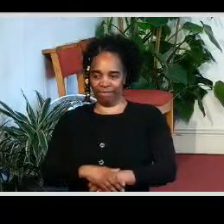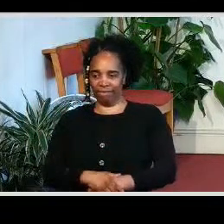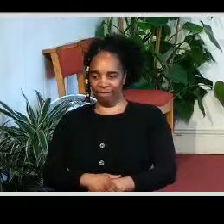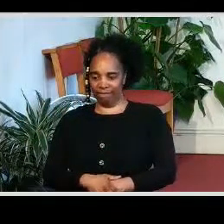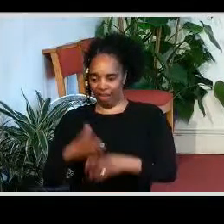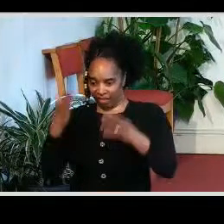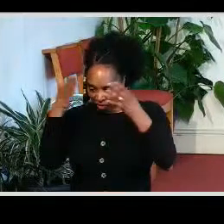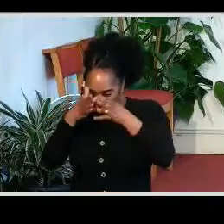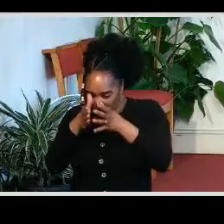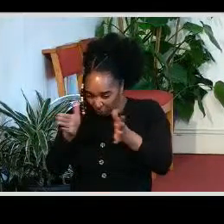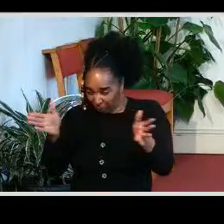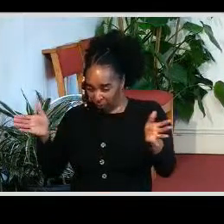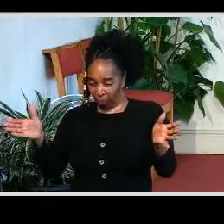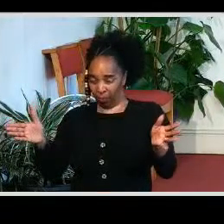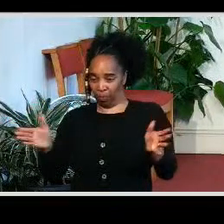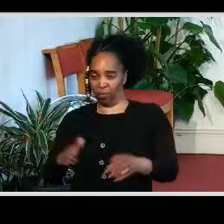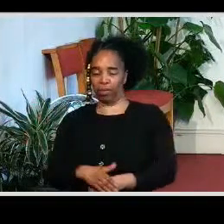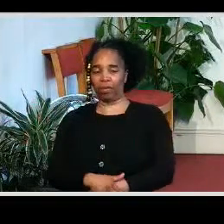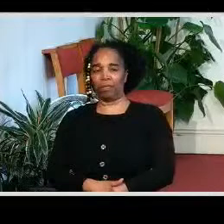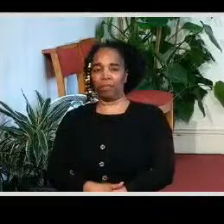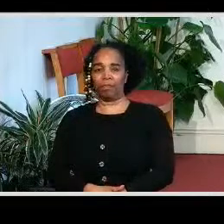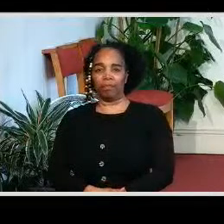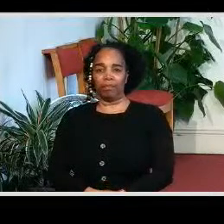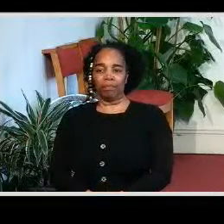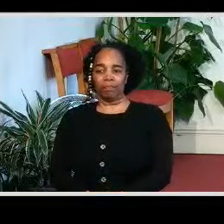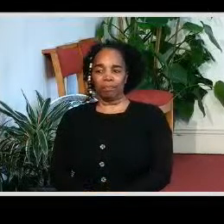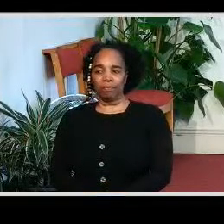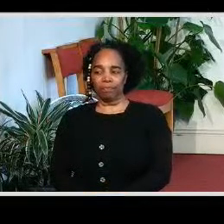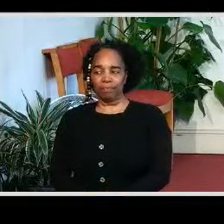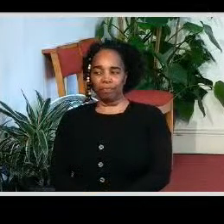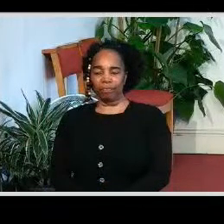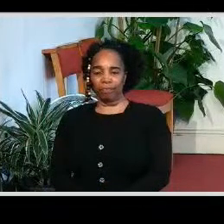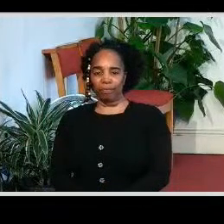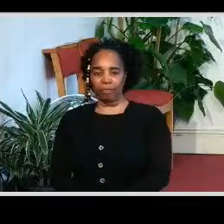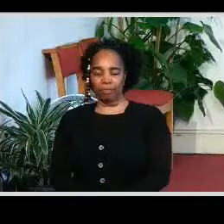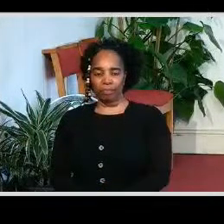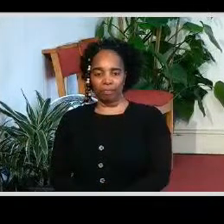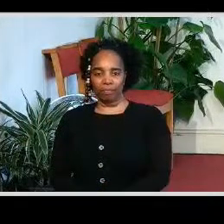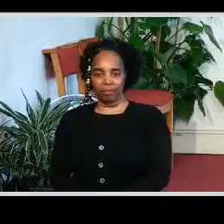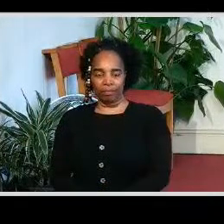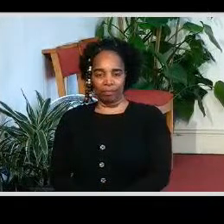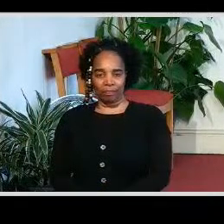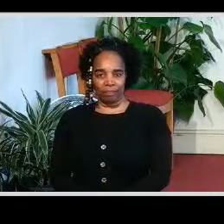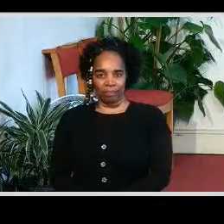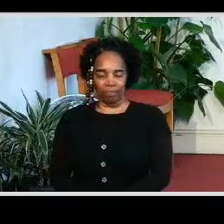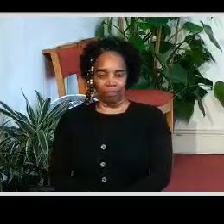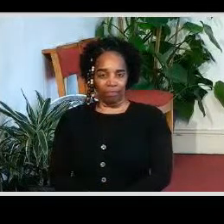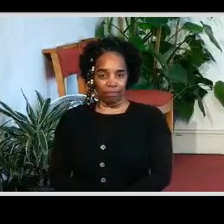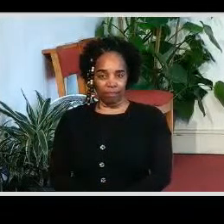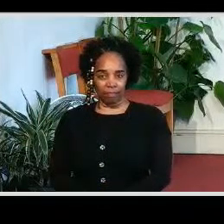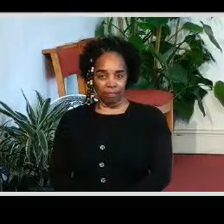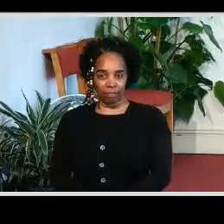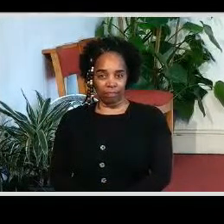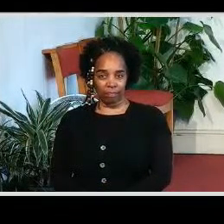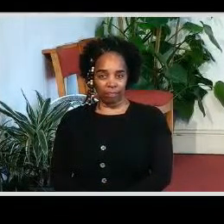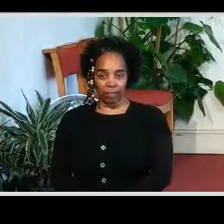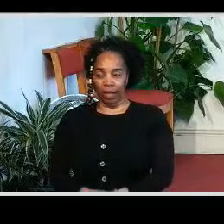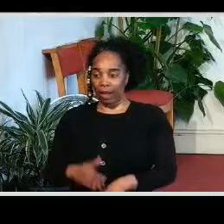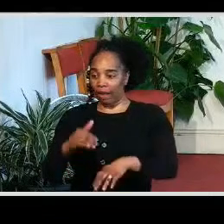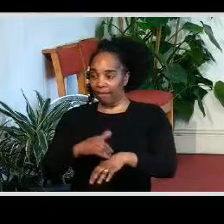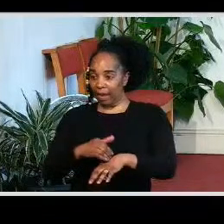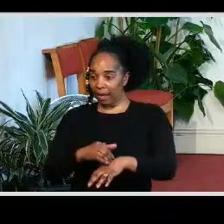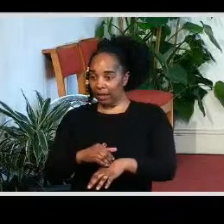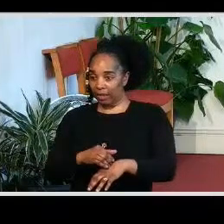Attention deficit hyperactivity disorder, ADHD, as the abbreviation is used. It's a condition that affects